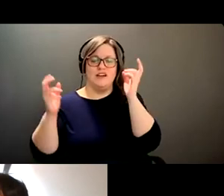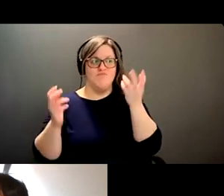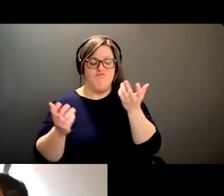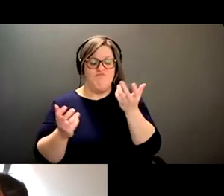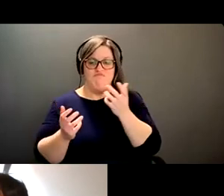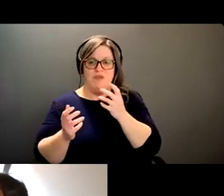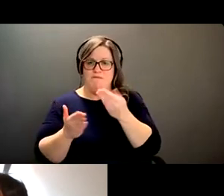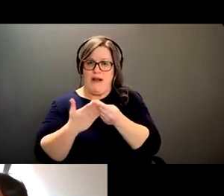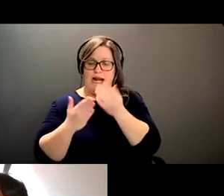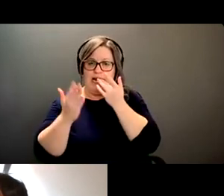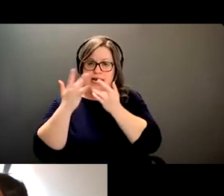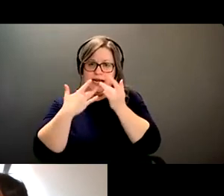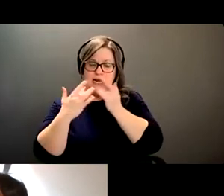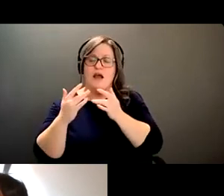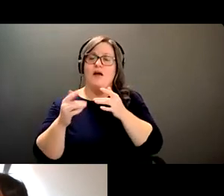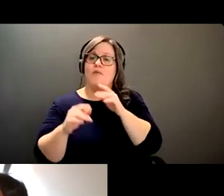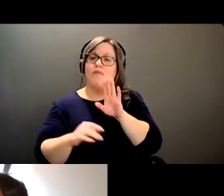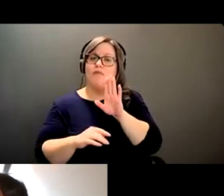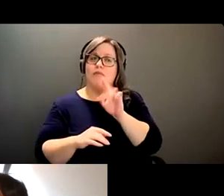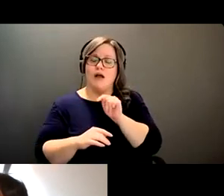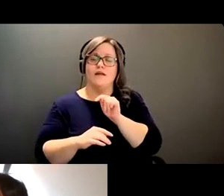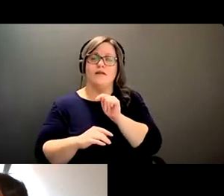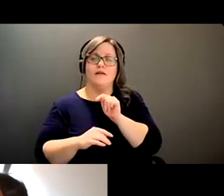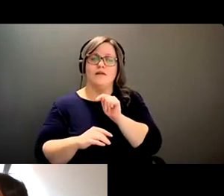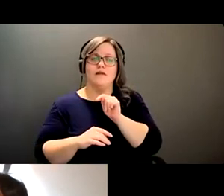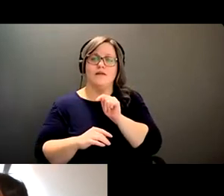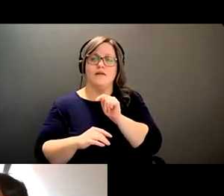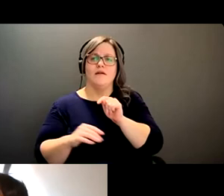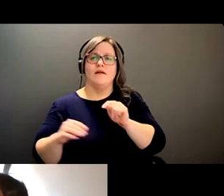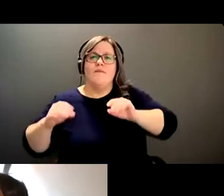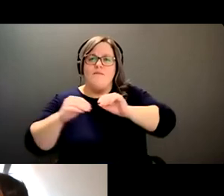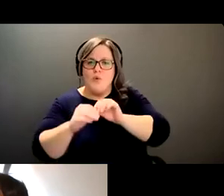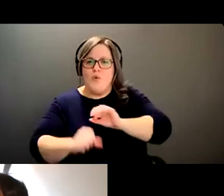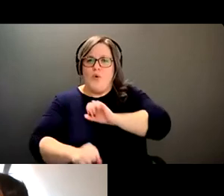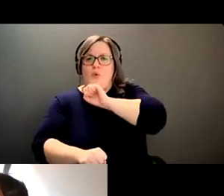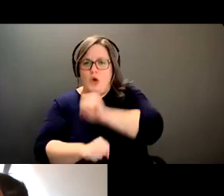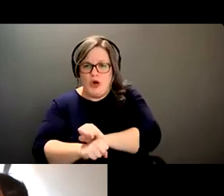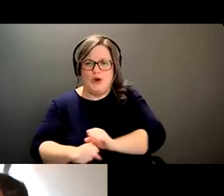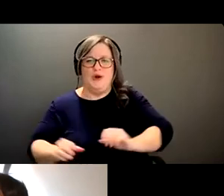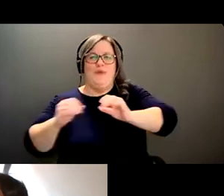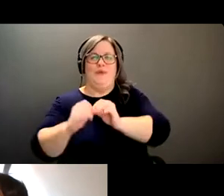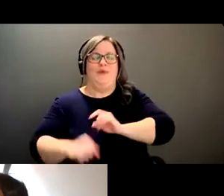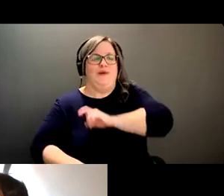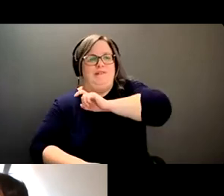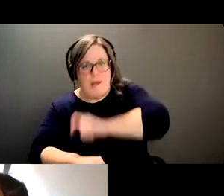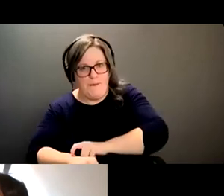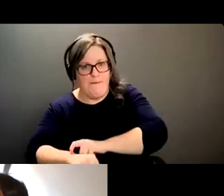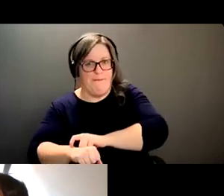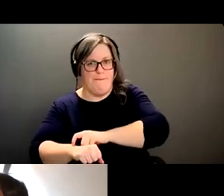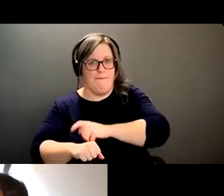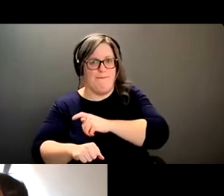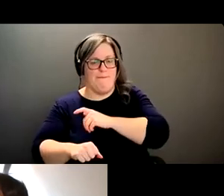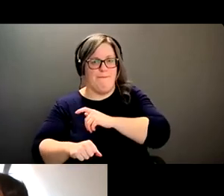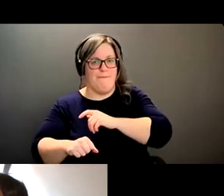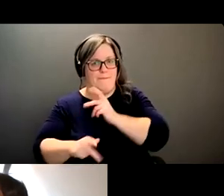money, but you have to use labor and time to, you know, keep that space going.